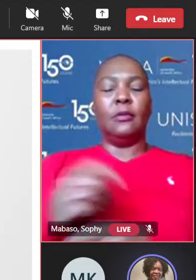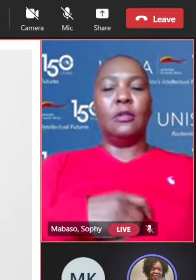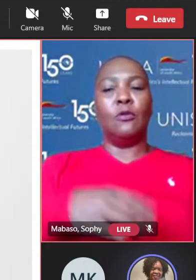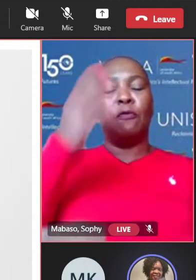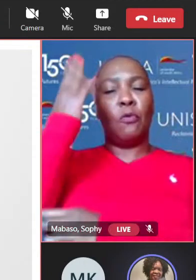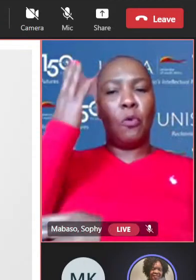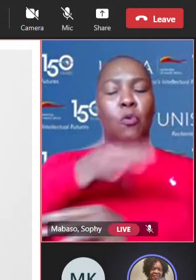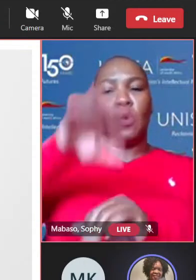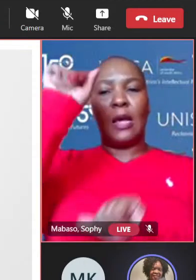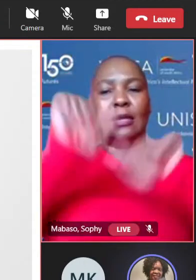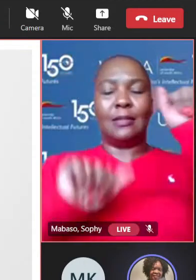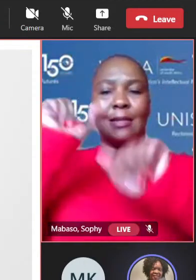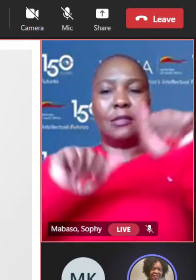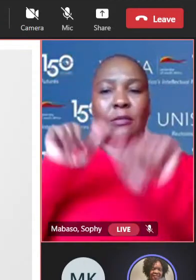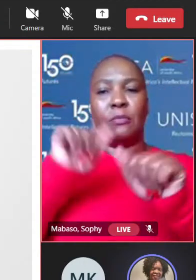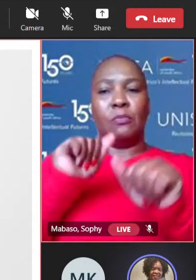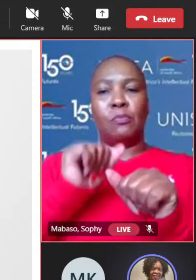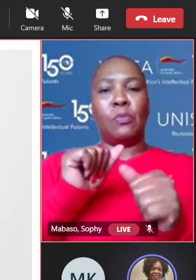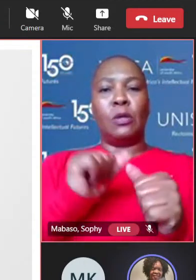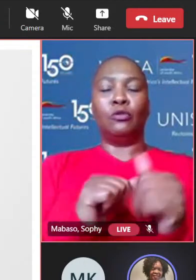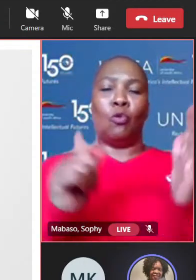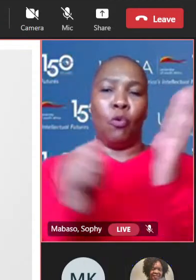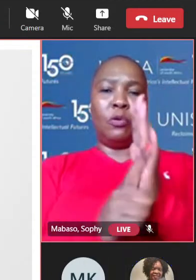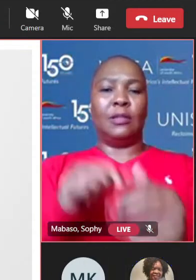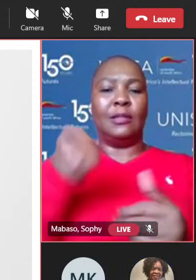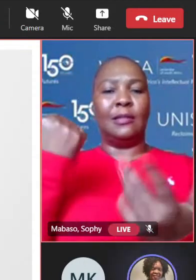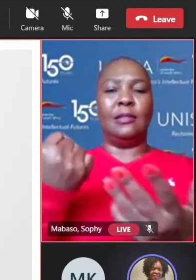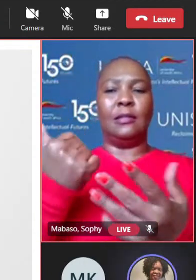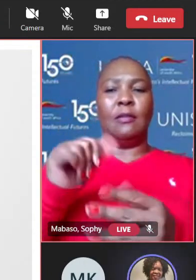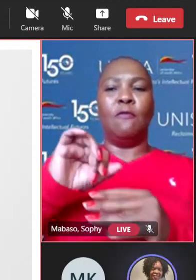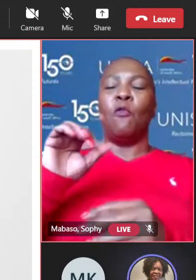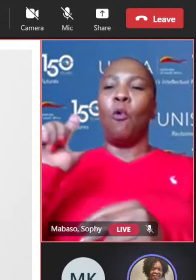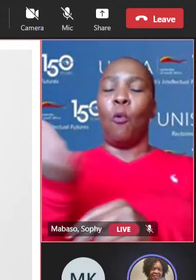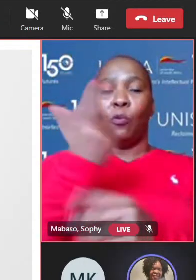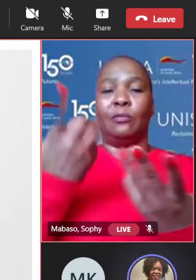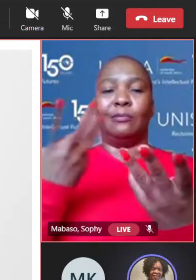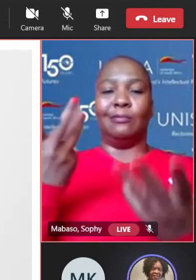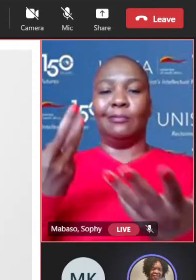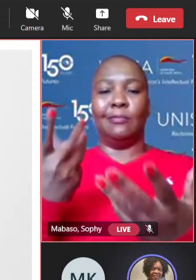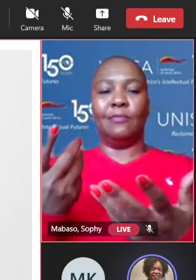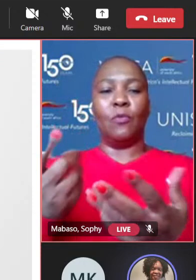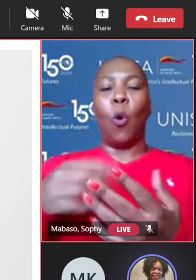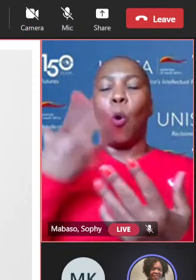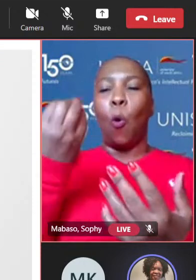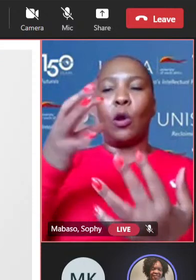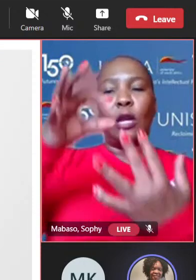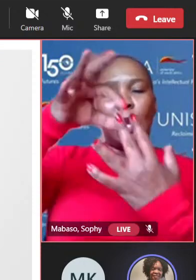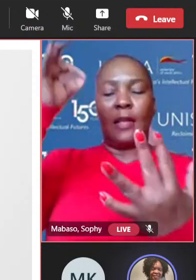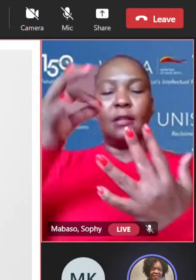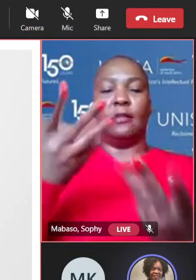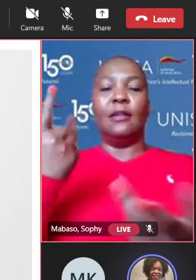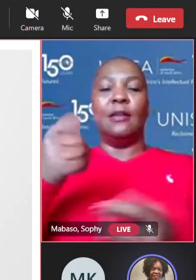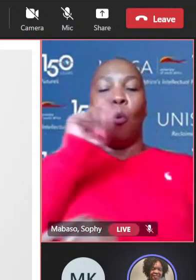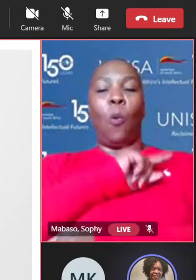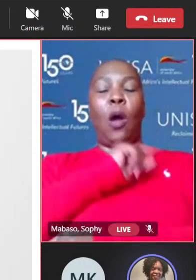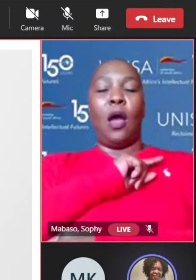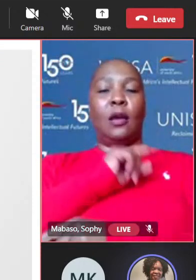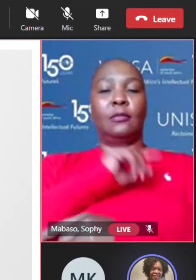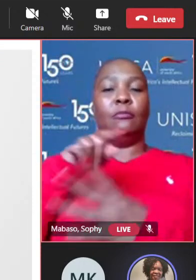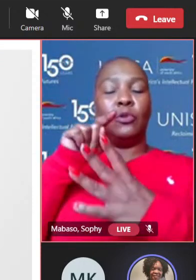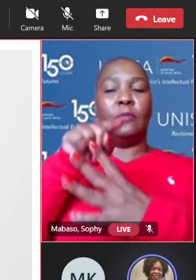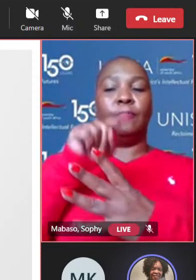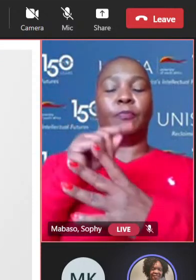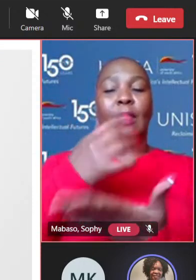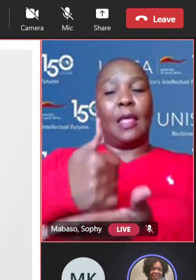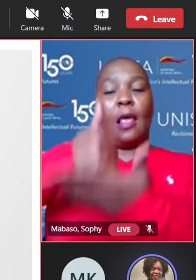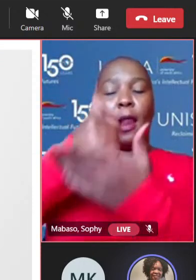is mandatory, compulsory, or elective, because that will actually help